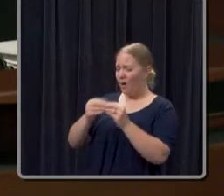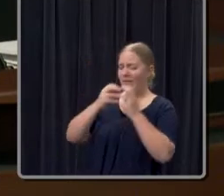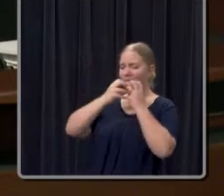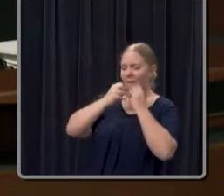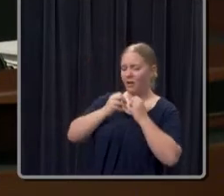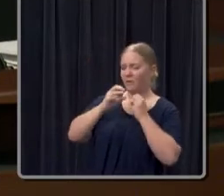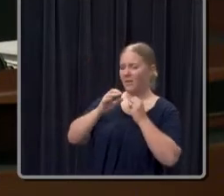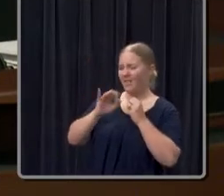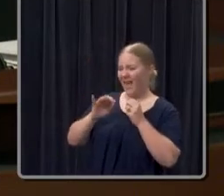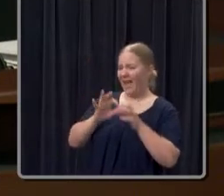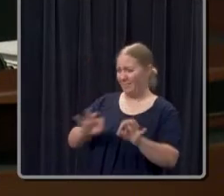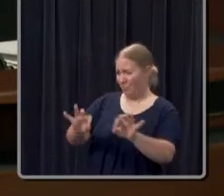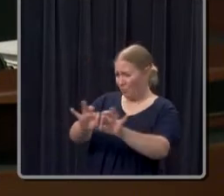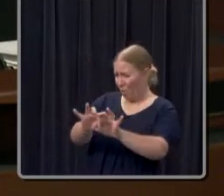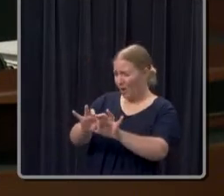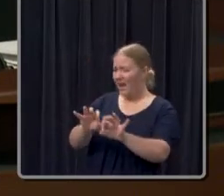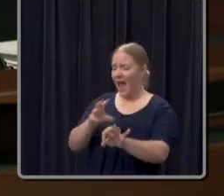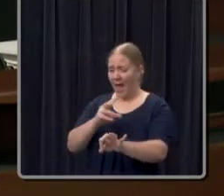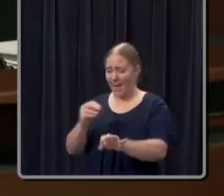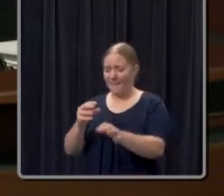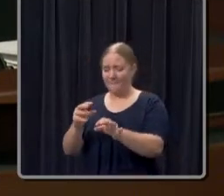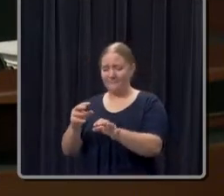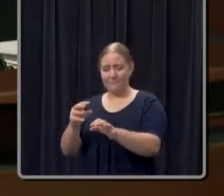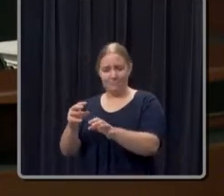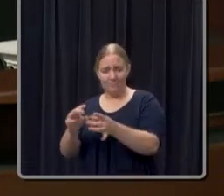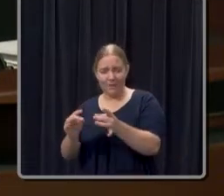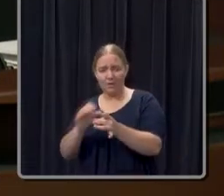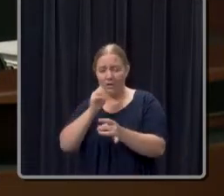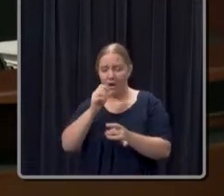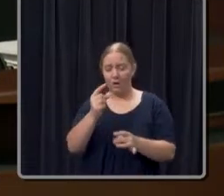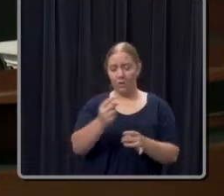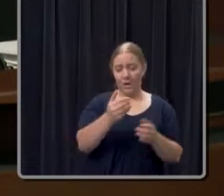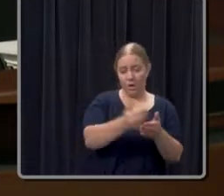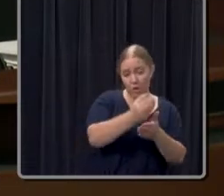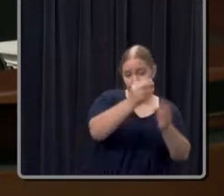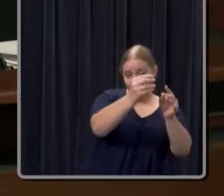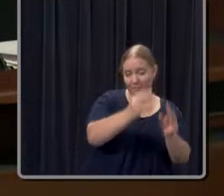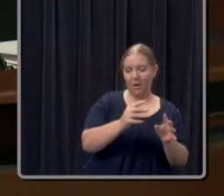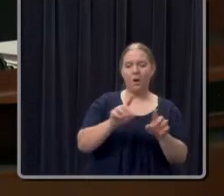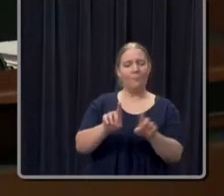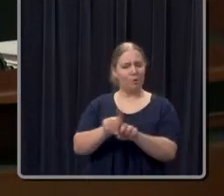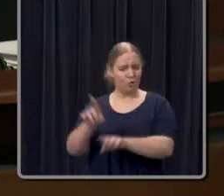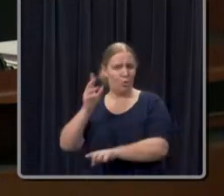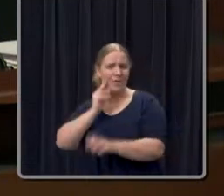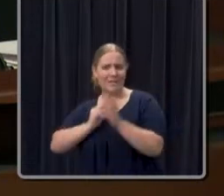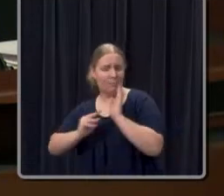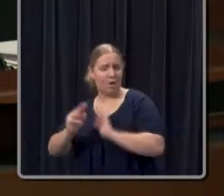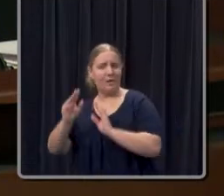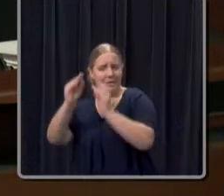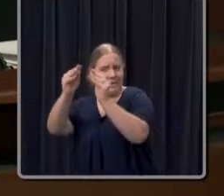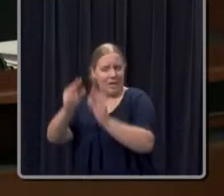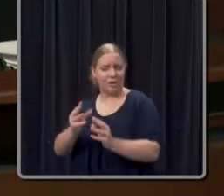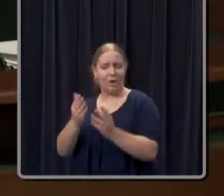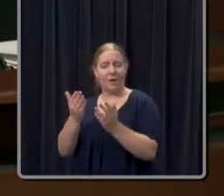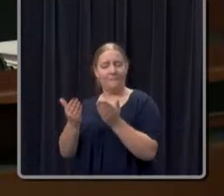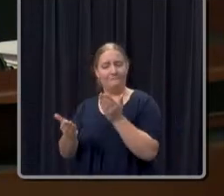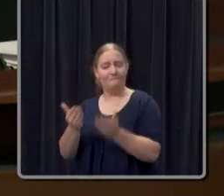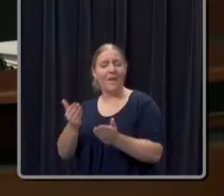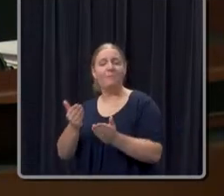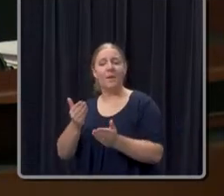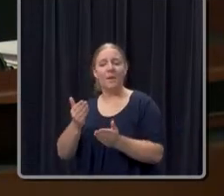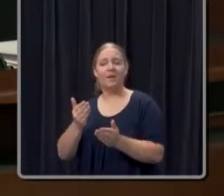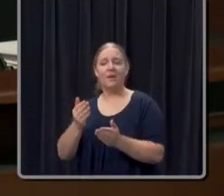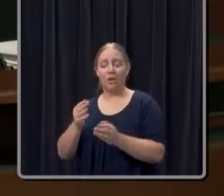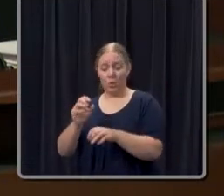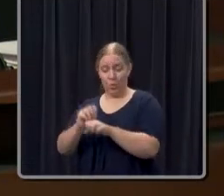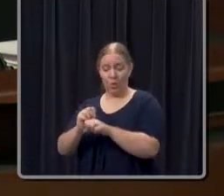that and hitting on the, not just brand new teachers, but even experienced teachers who may have been in the place for